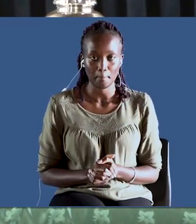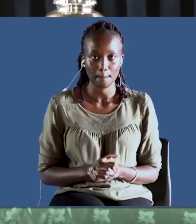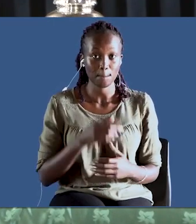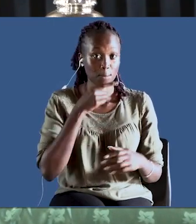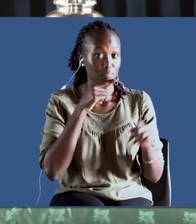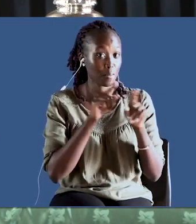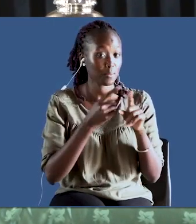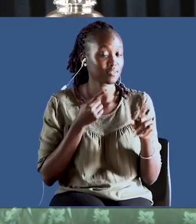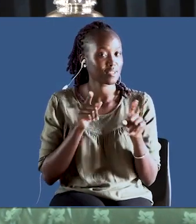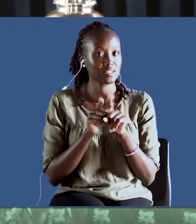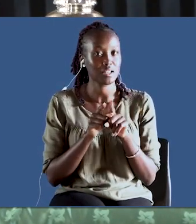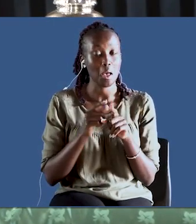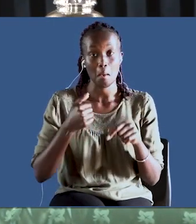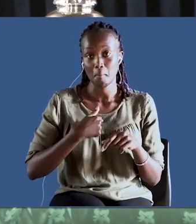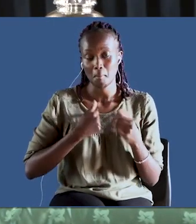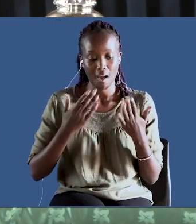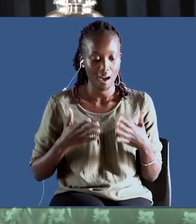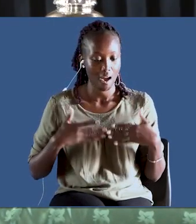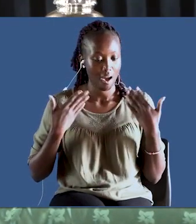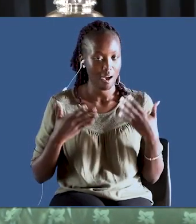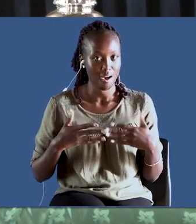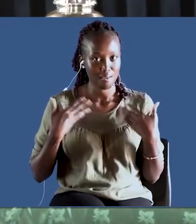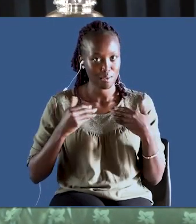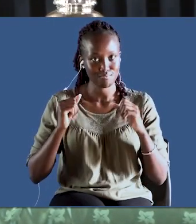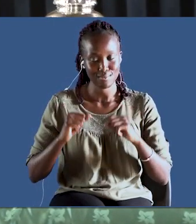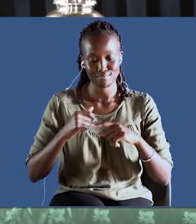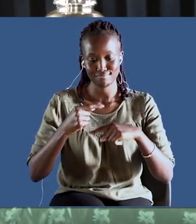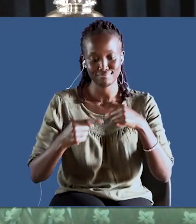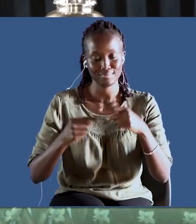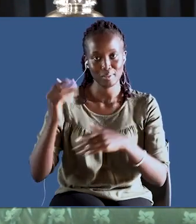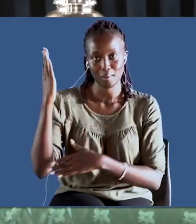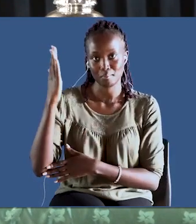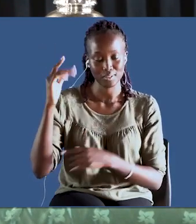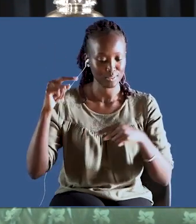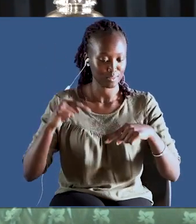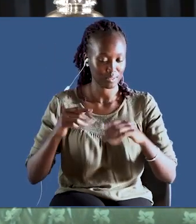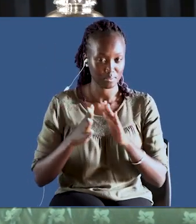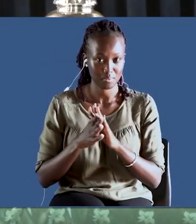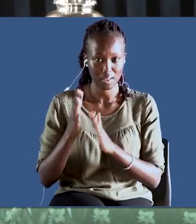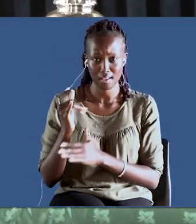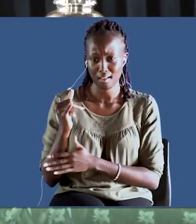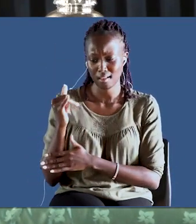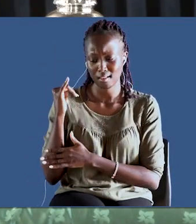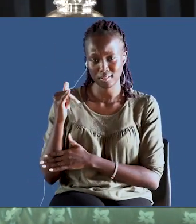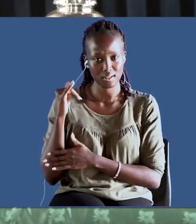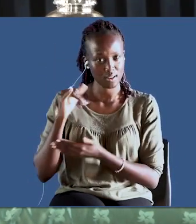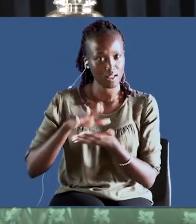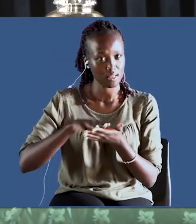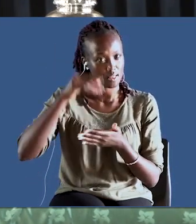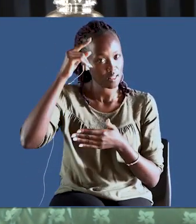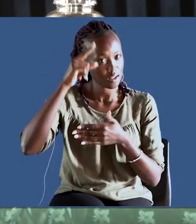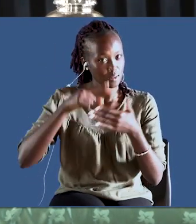Beloved, it's my great pleasure to carry on our reflection today. Yesterday, we reflected